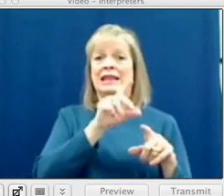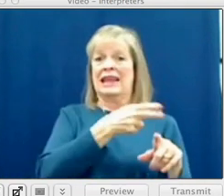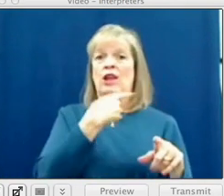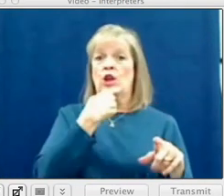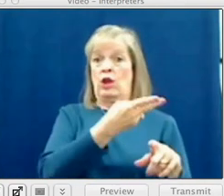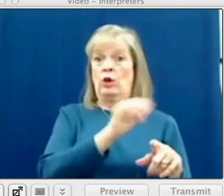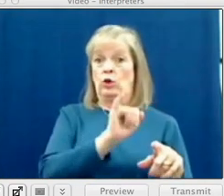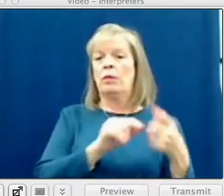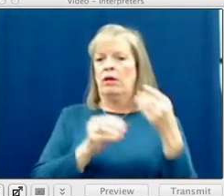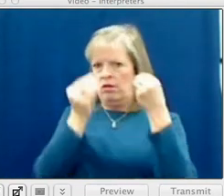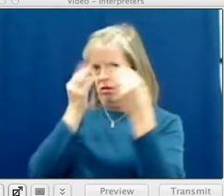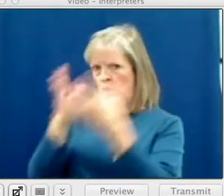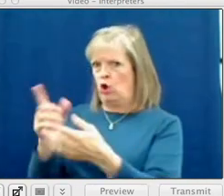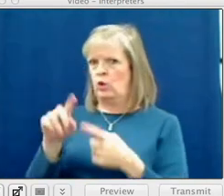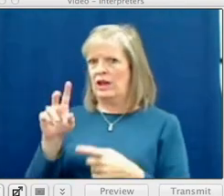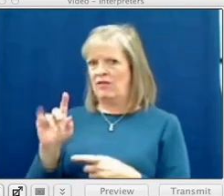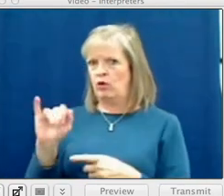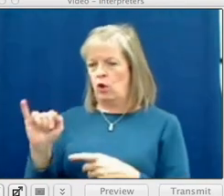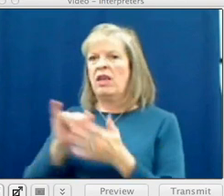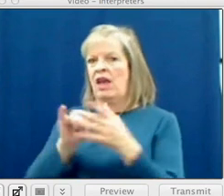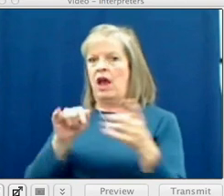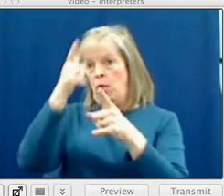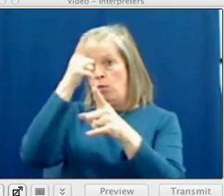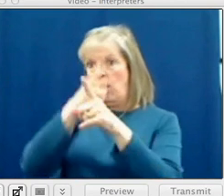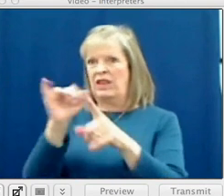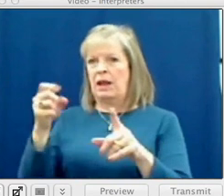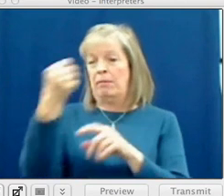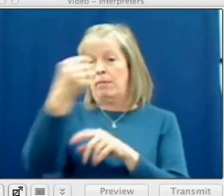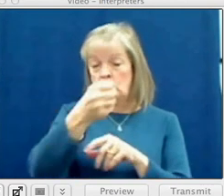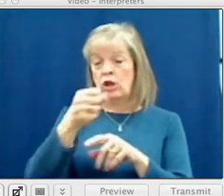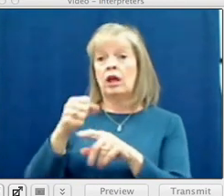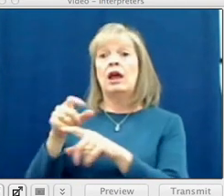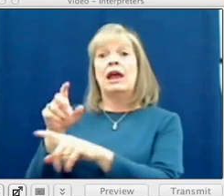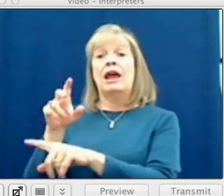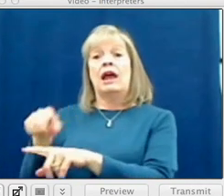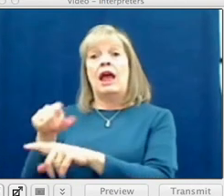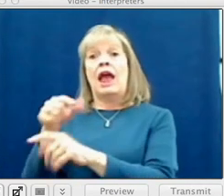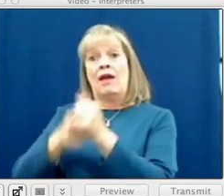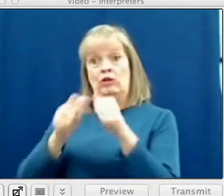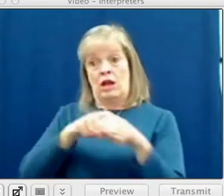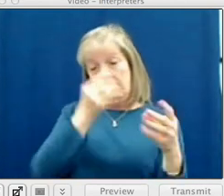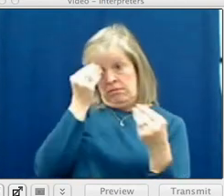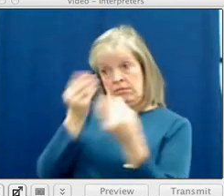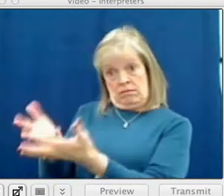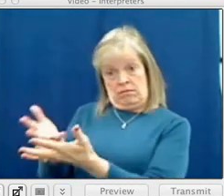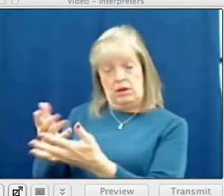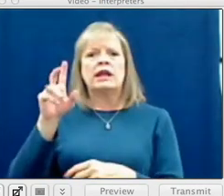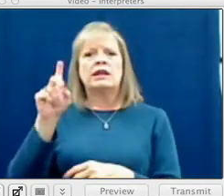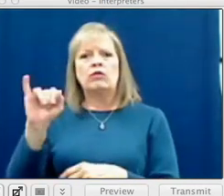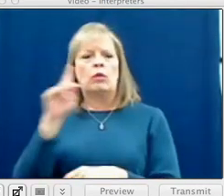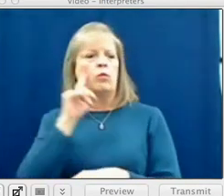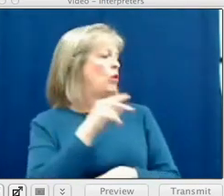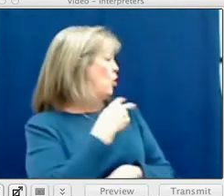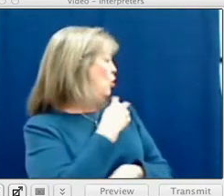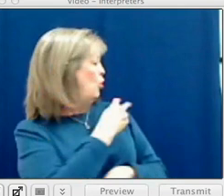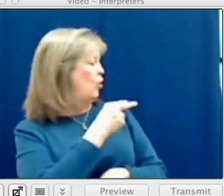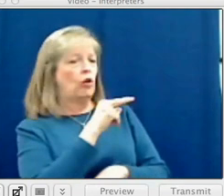eye. Each time the hearing interpreter would comment on the events of the room, the deaf interpreter would turn around to see what was happening behind